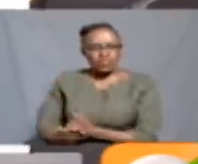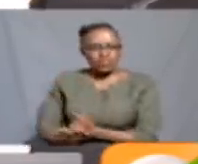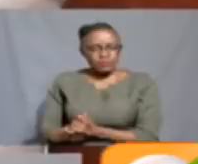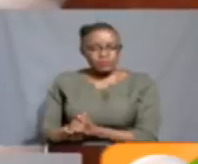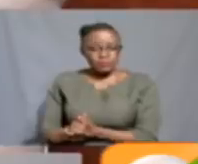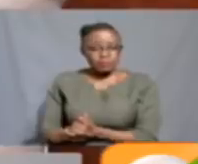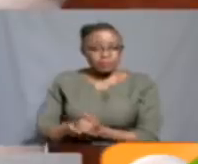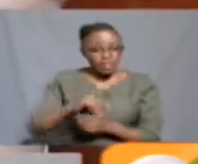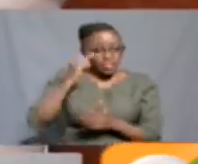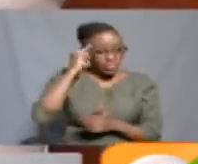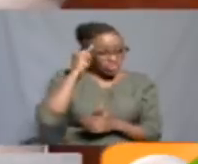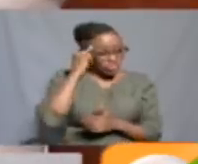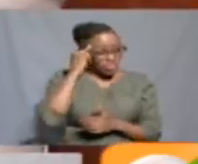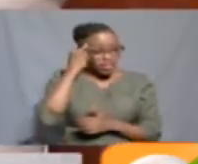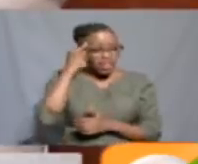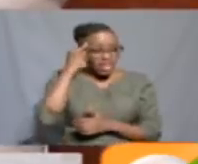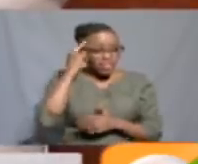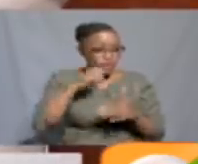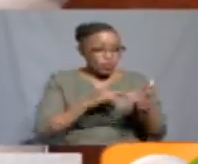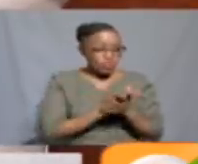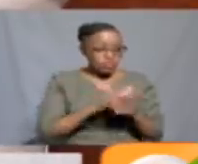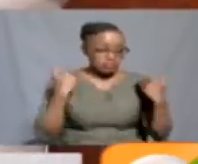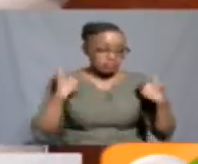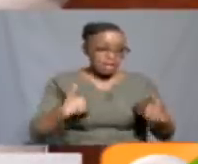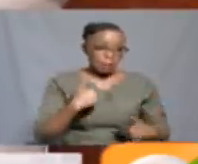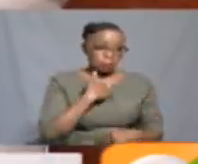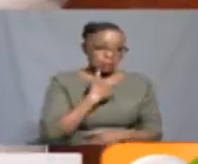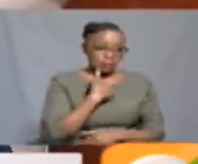playing? I think that, to me,